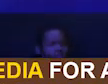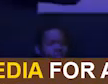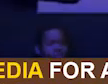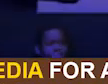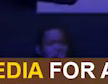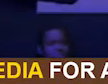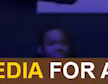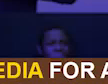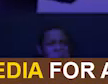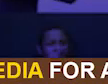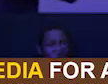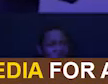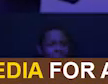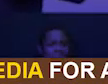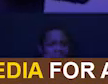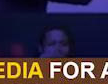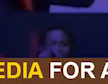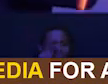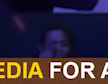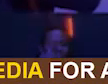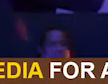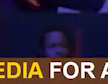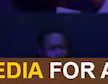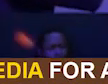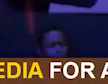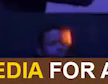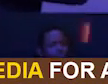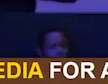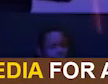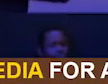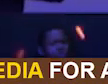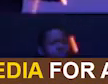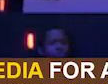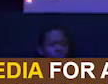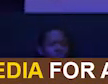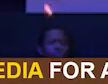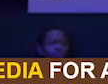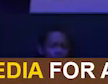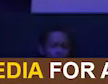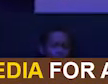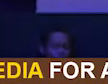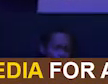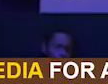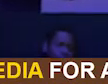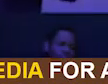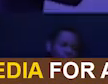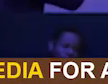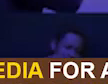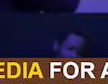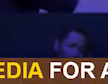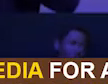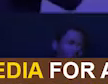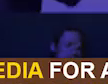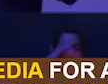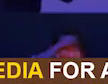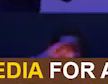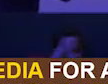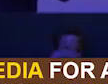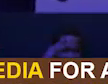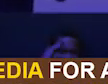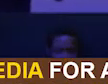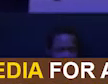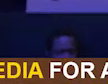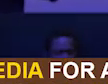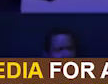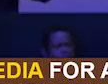used to know, and so Edininchia every. So there was this guy called Jesus. I just said, when so now only Yeshua